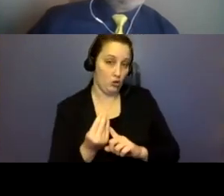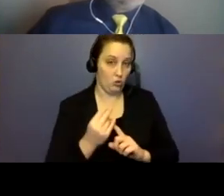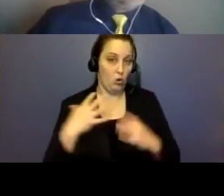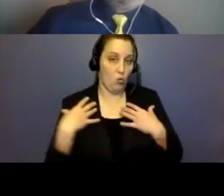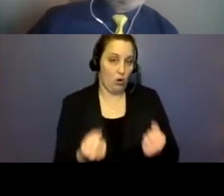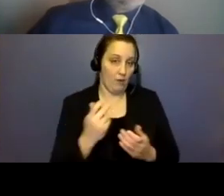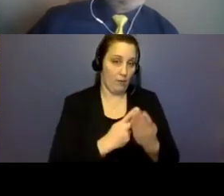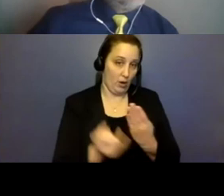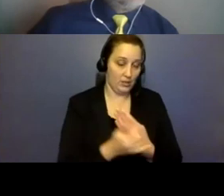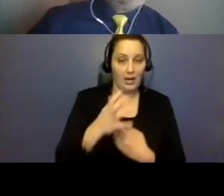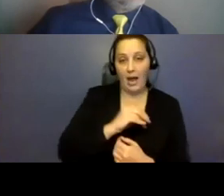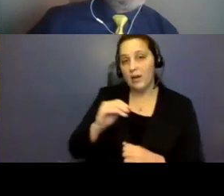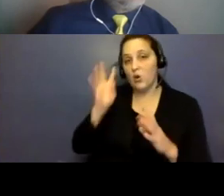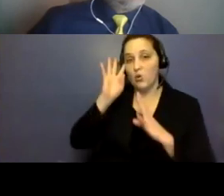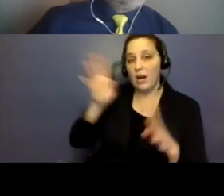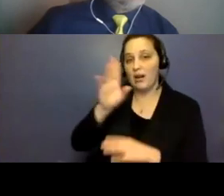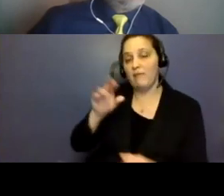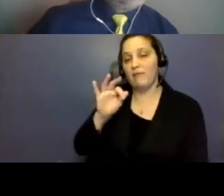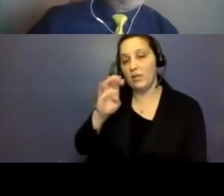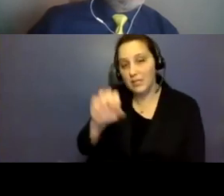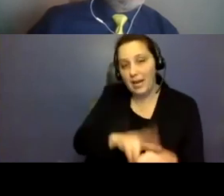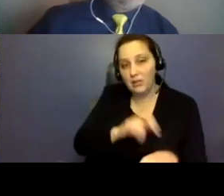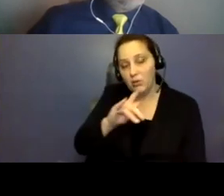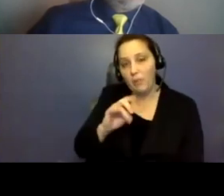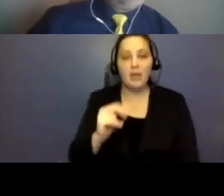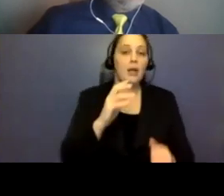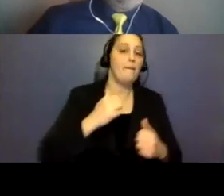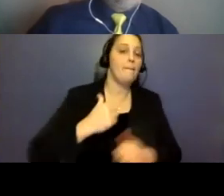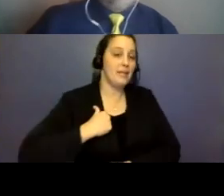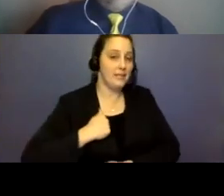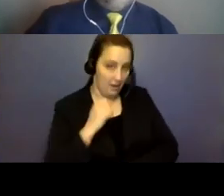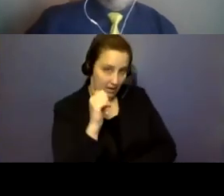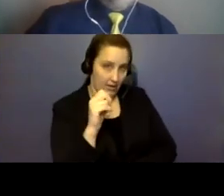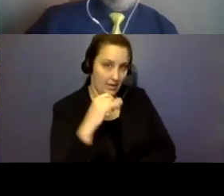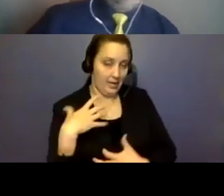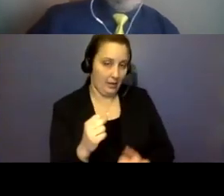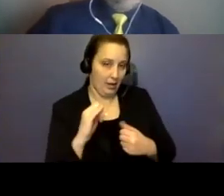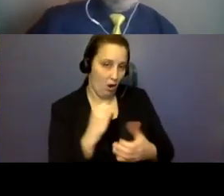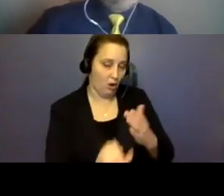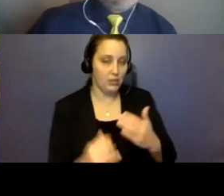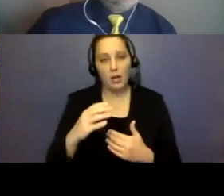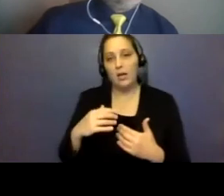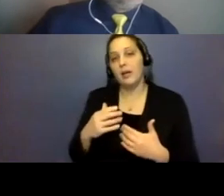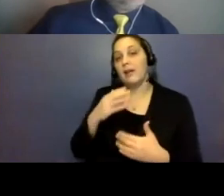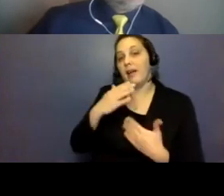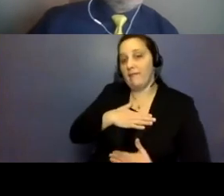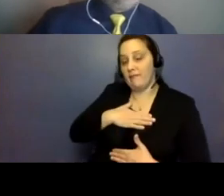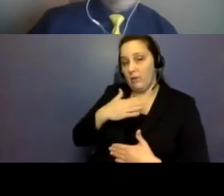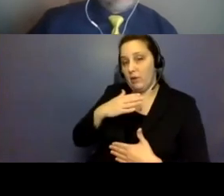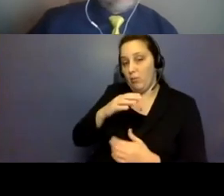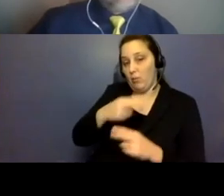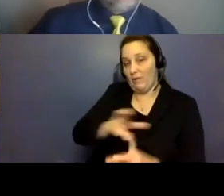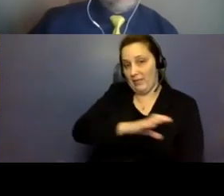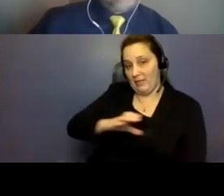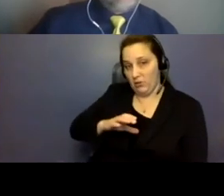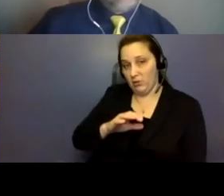Creative Forces National Endowment for the Arts, Military Healing Arts Network, brief congressional